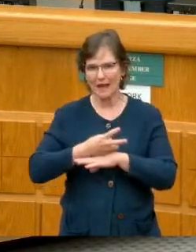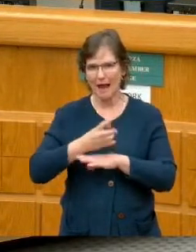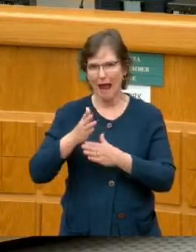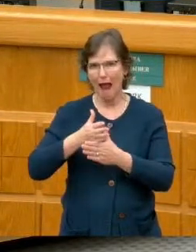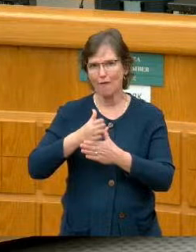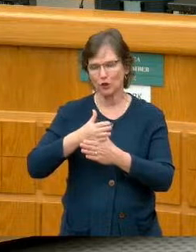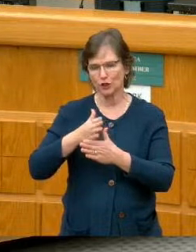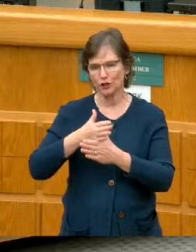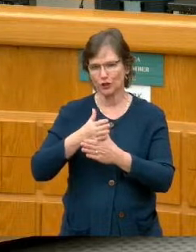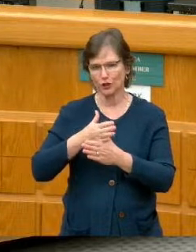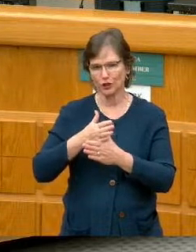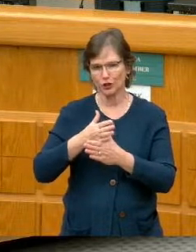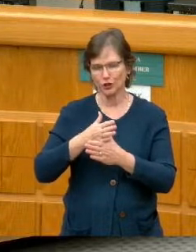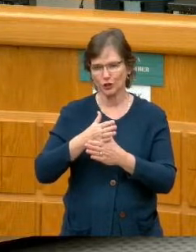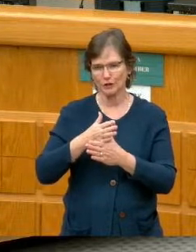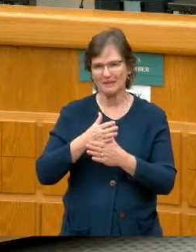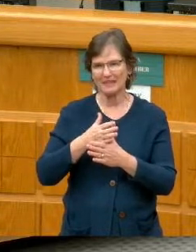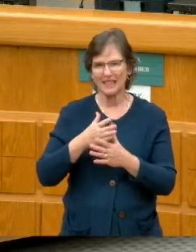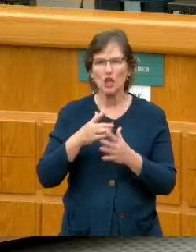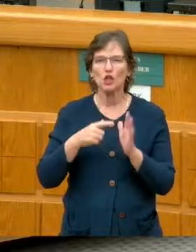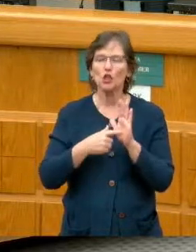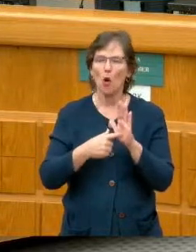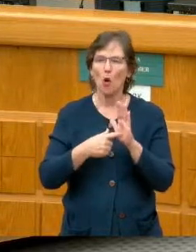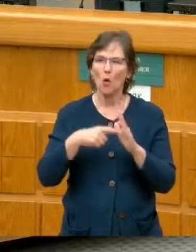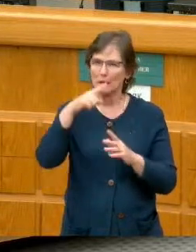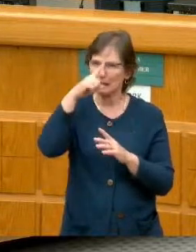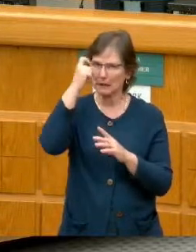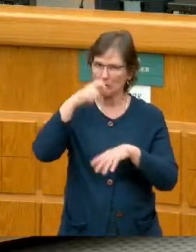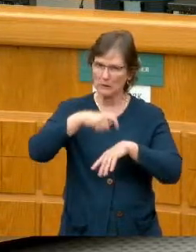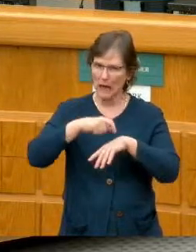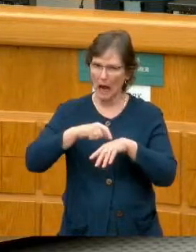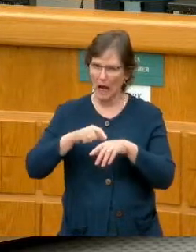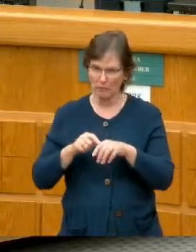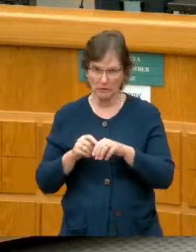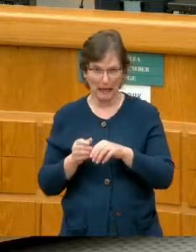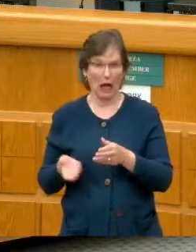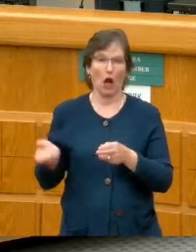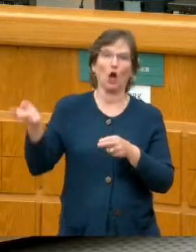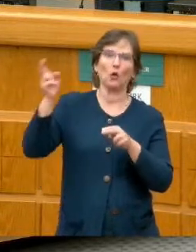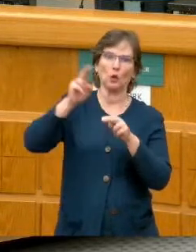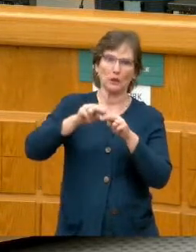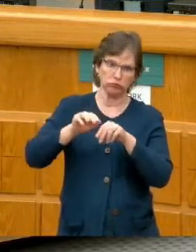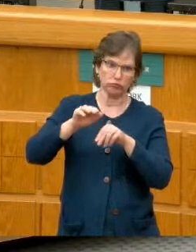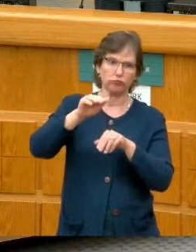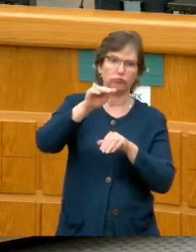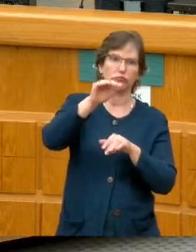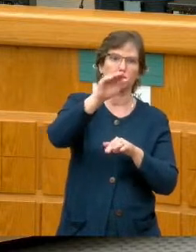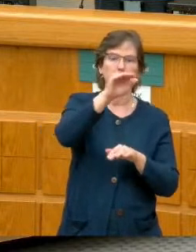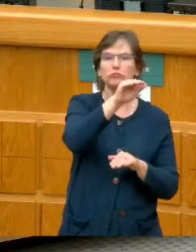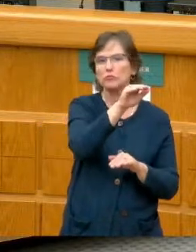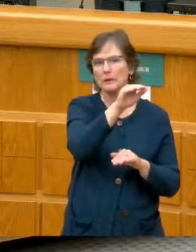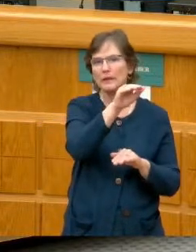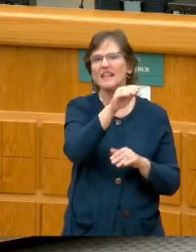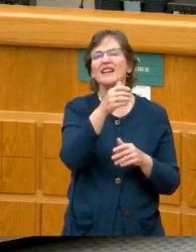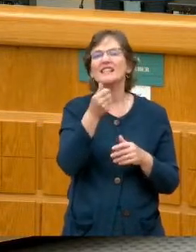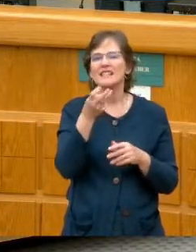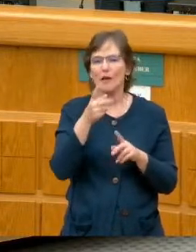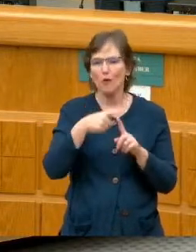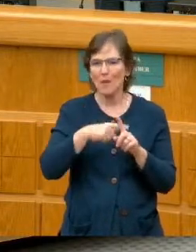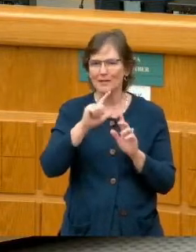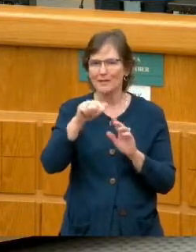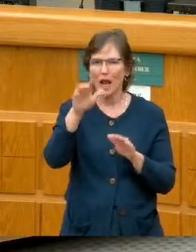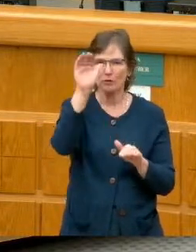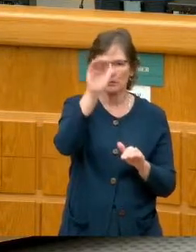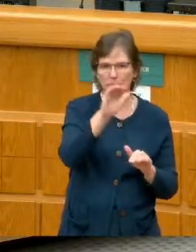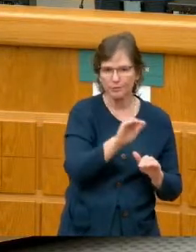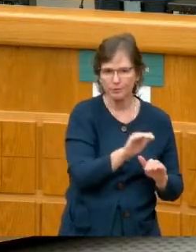we rapidly increased to the peak of the outbreak in about a month, and then it's taken several months to come down off that peak.